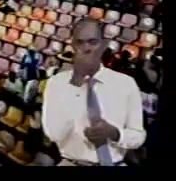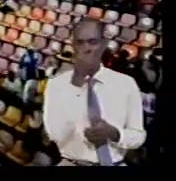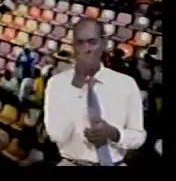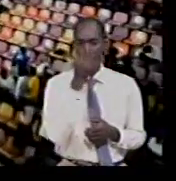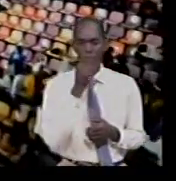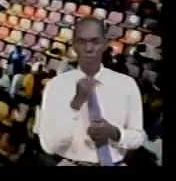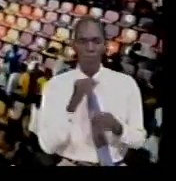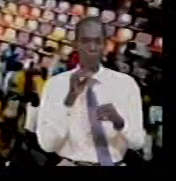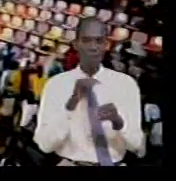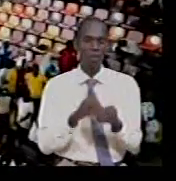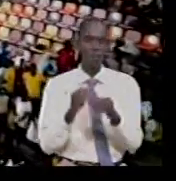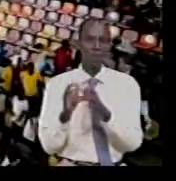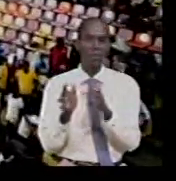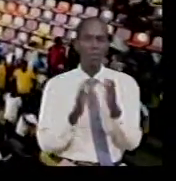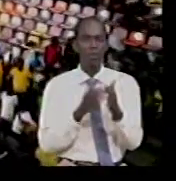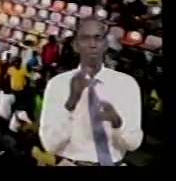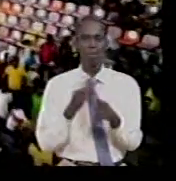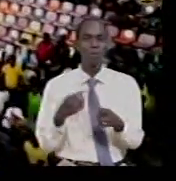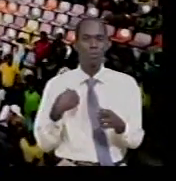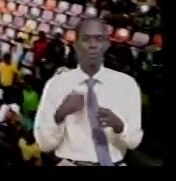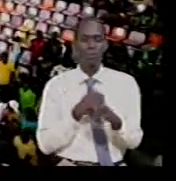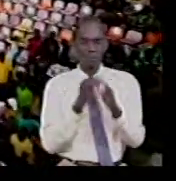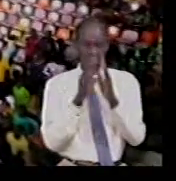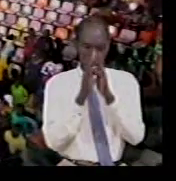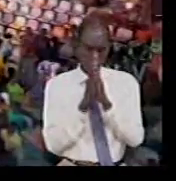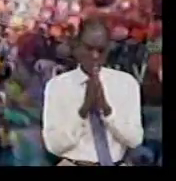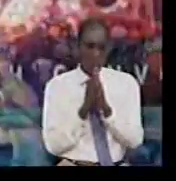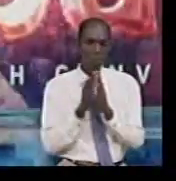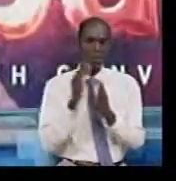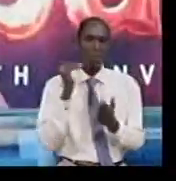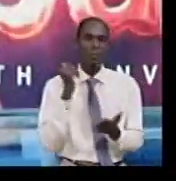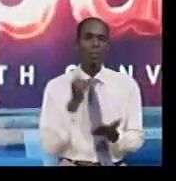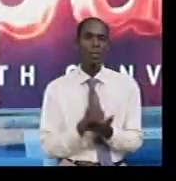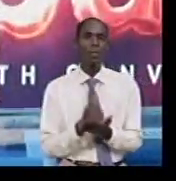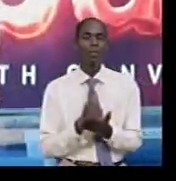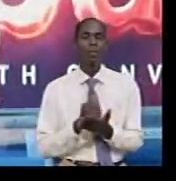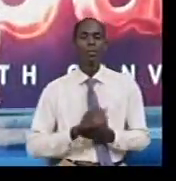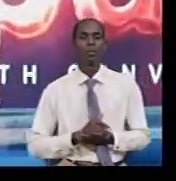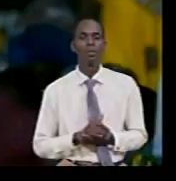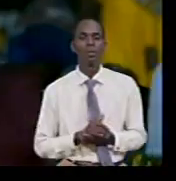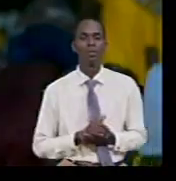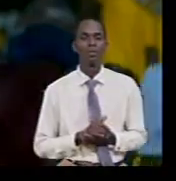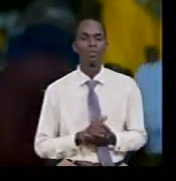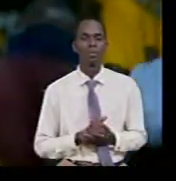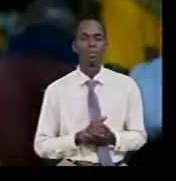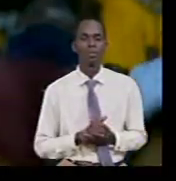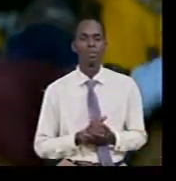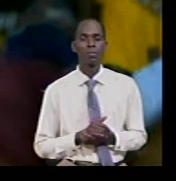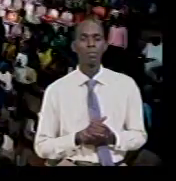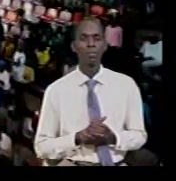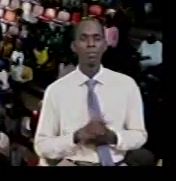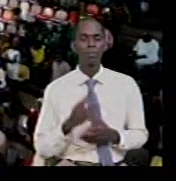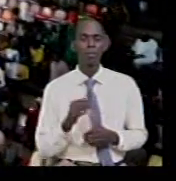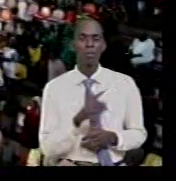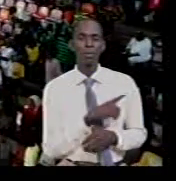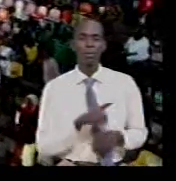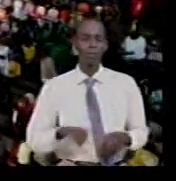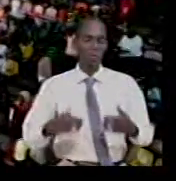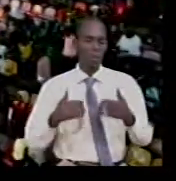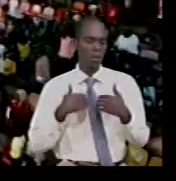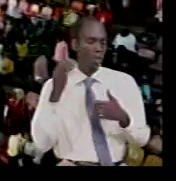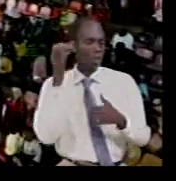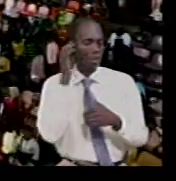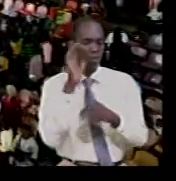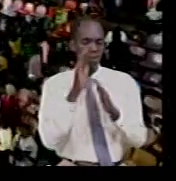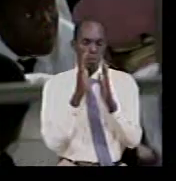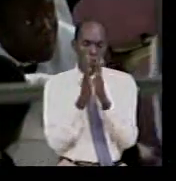The Lord has answered your prayer. The Lord has accepted you. The past is